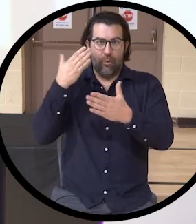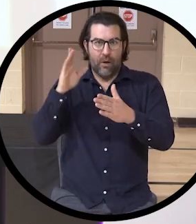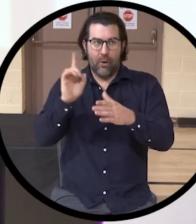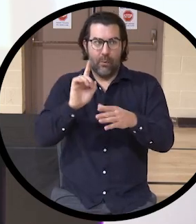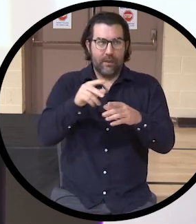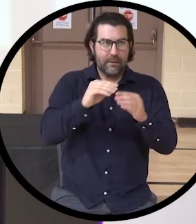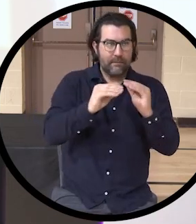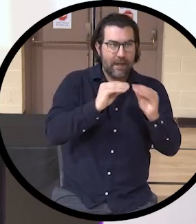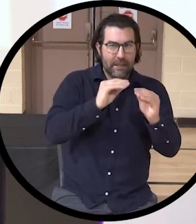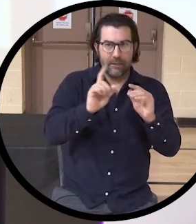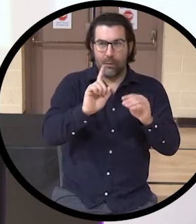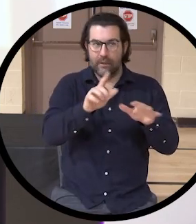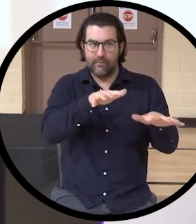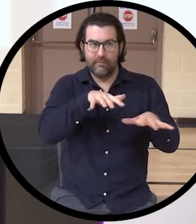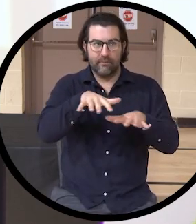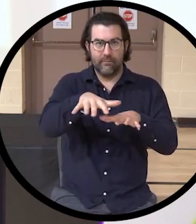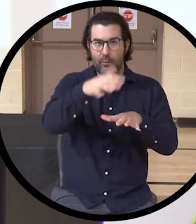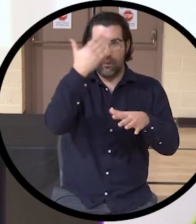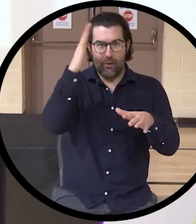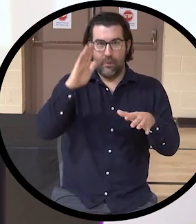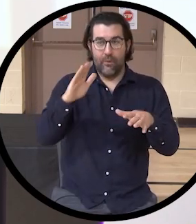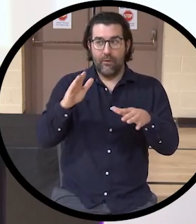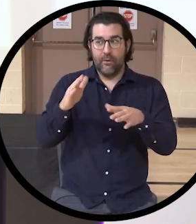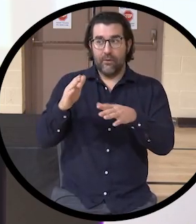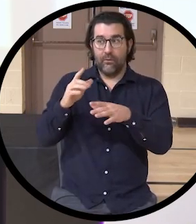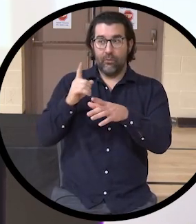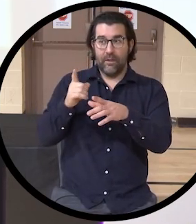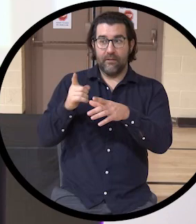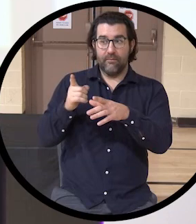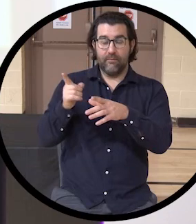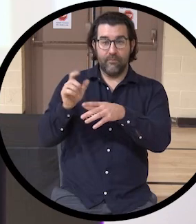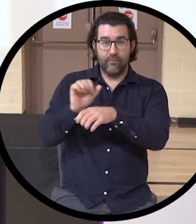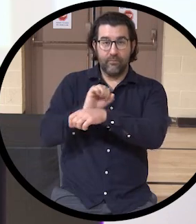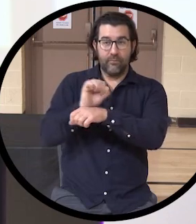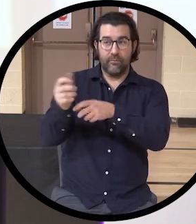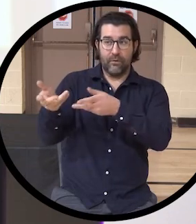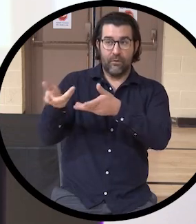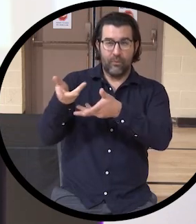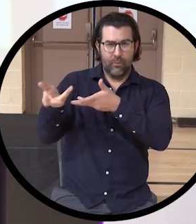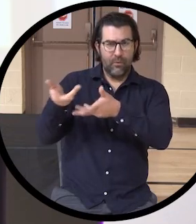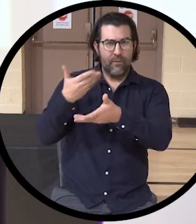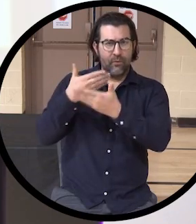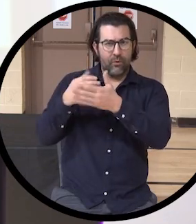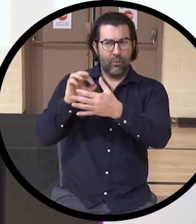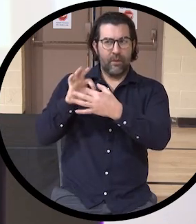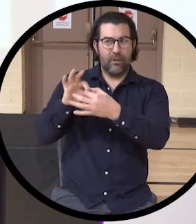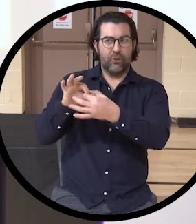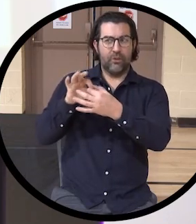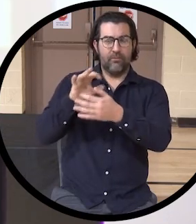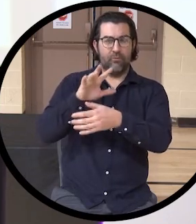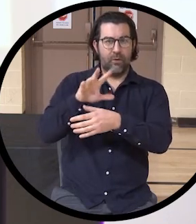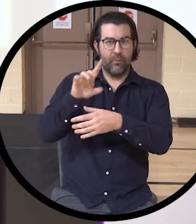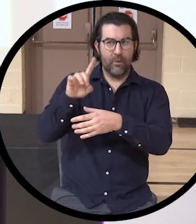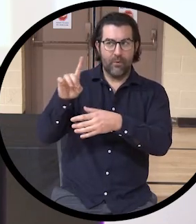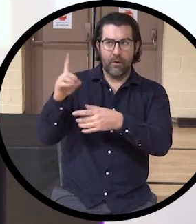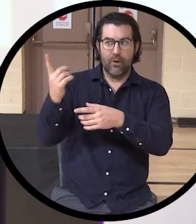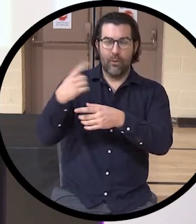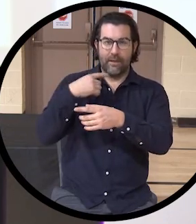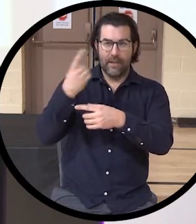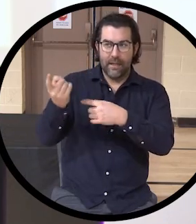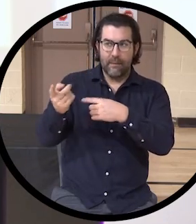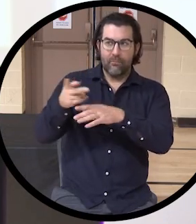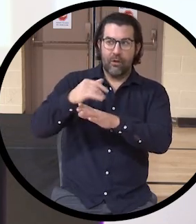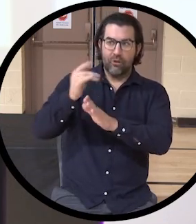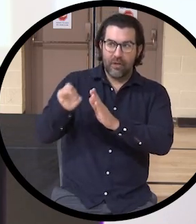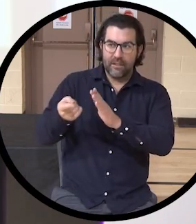is needed. That being said, like, we're going to work with them. We have a pretty good relationship with them, and we're always telling them where these projects are in and